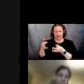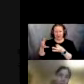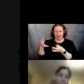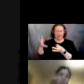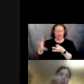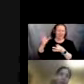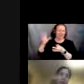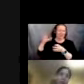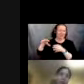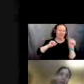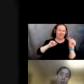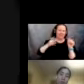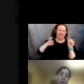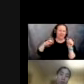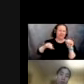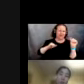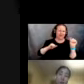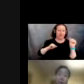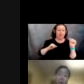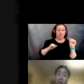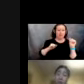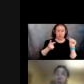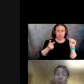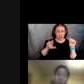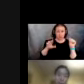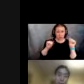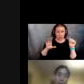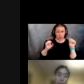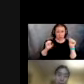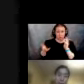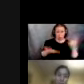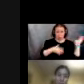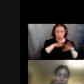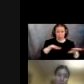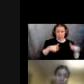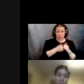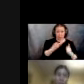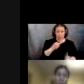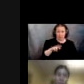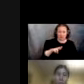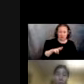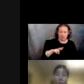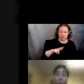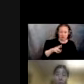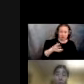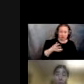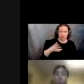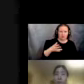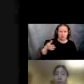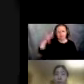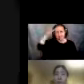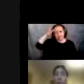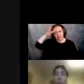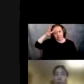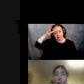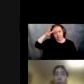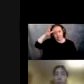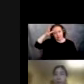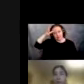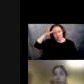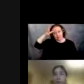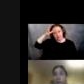And she took the children with her, and he couldn't leave because he was a